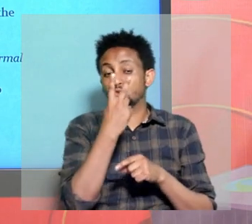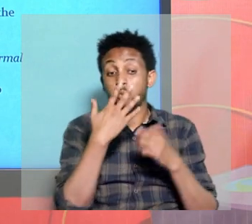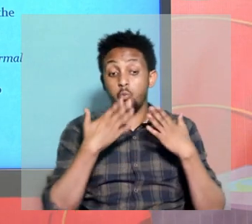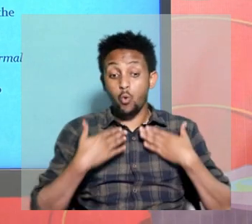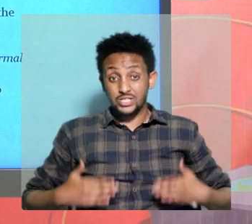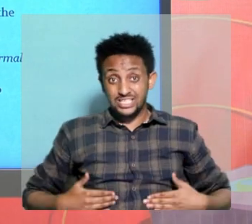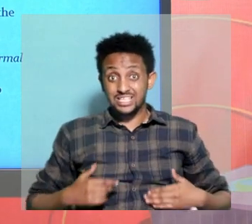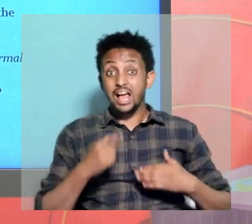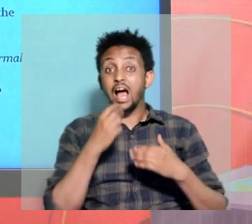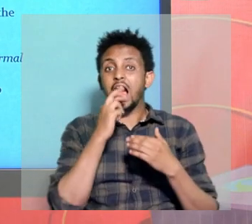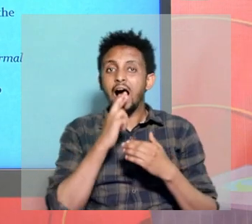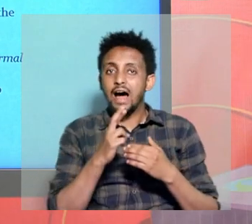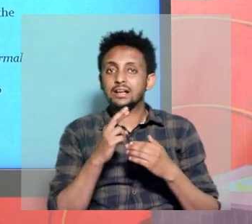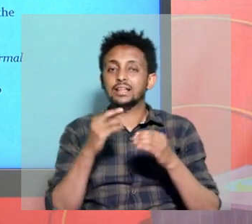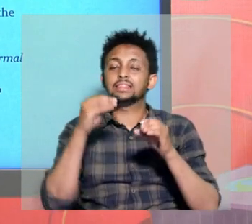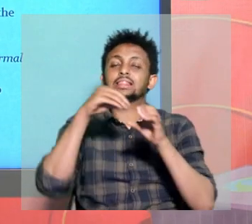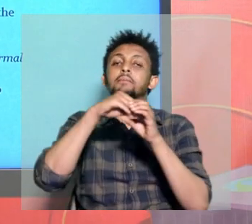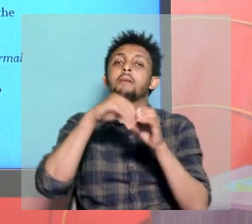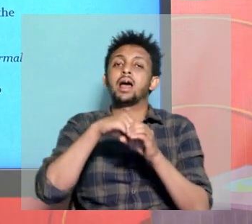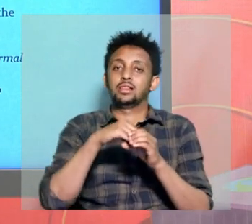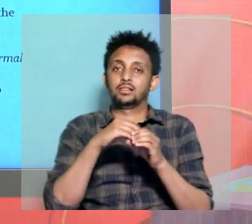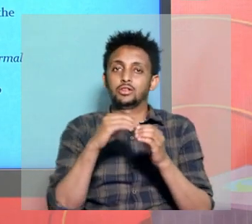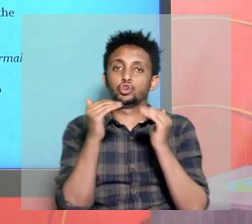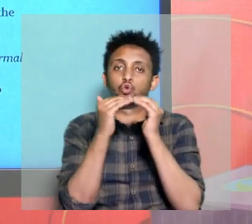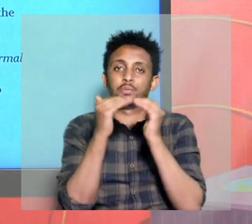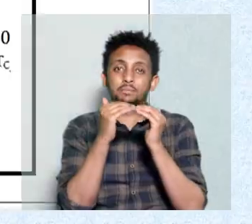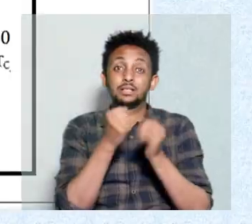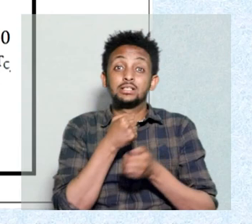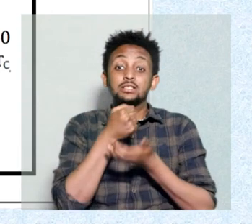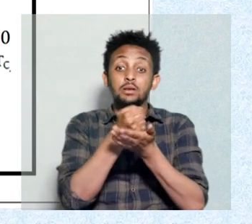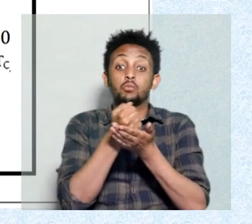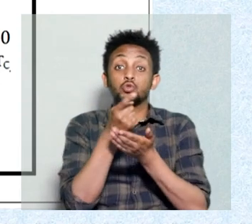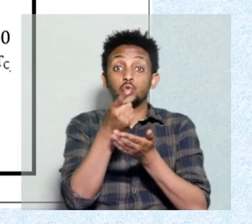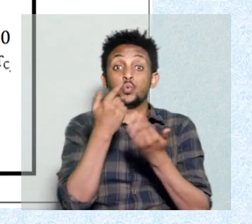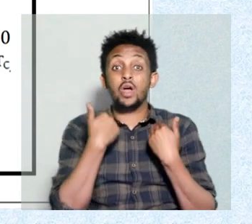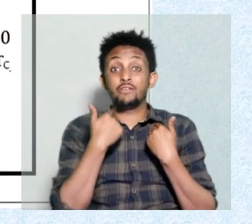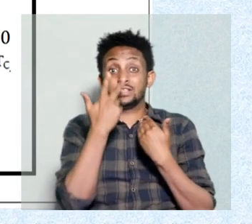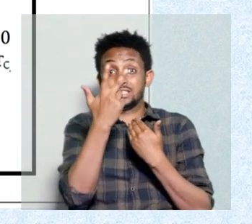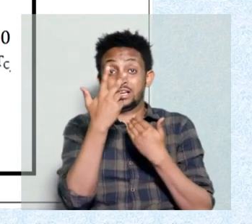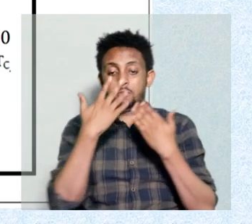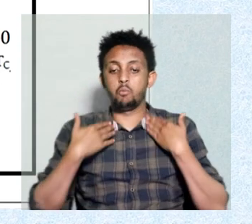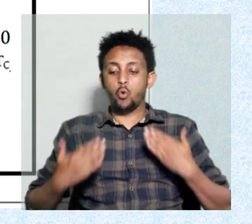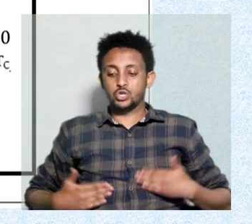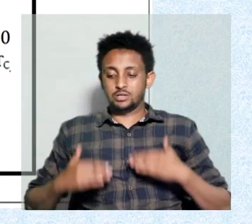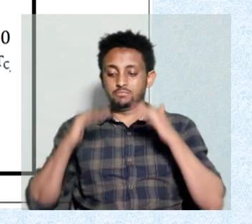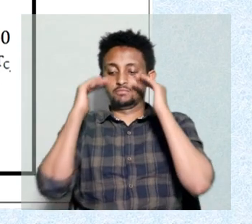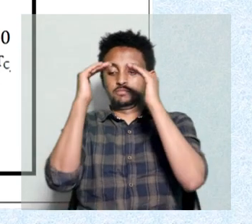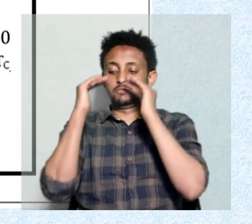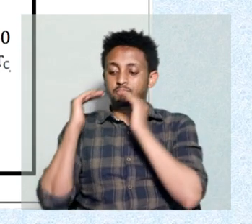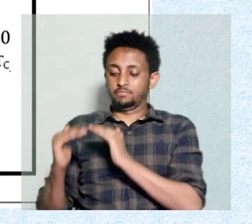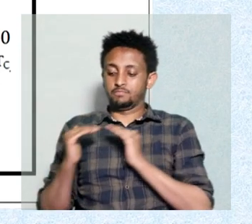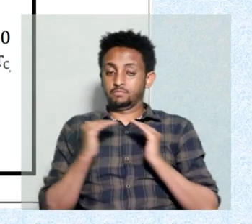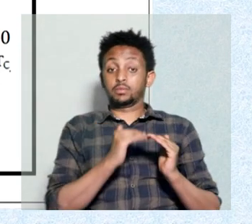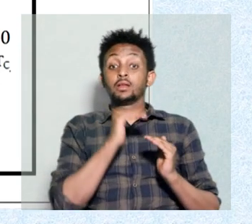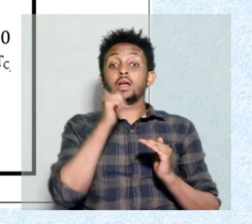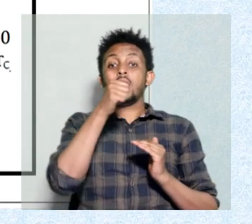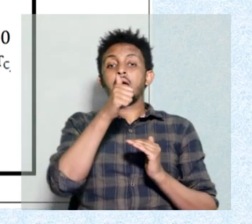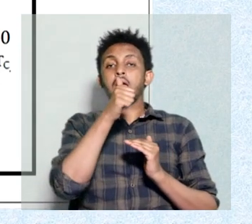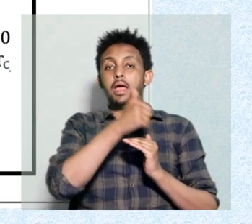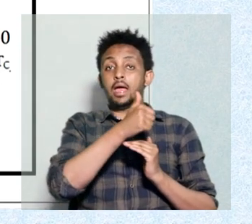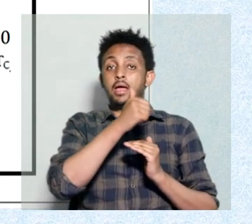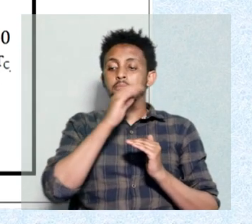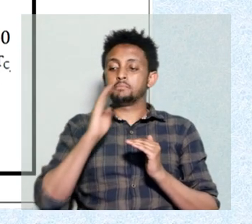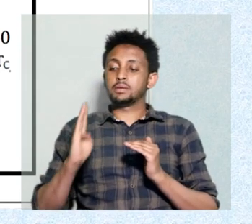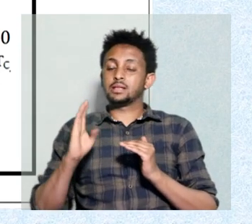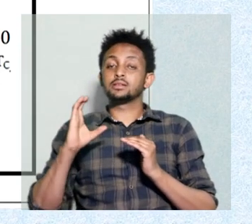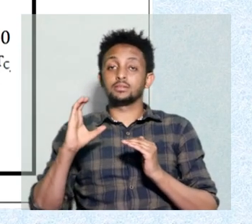bodies are also in thermal equilibrium. Suppose here you'd have three bodies. Let's say that A and B are two